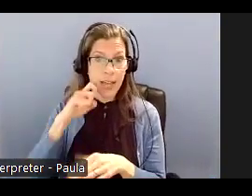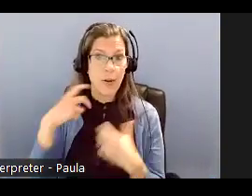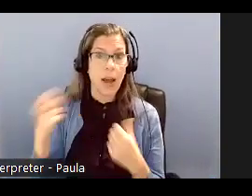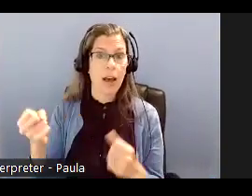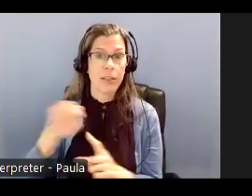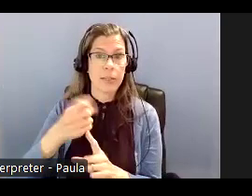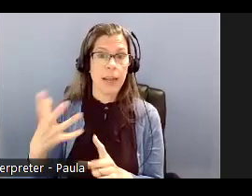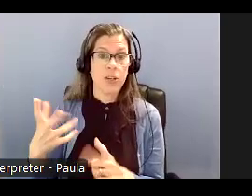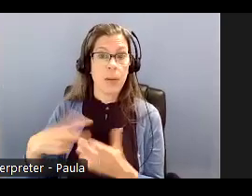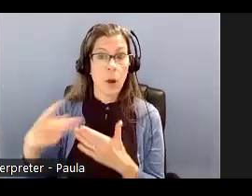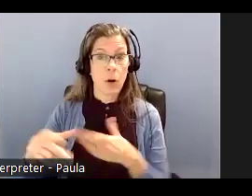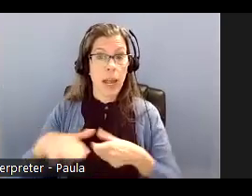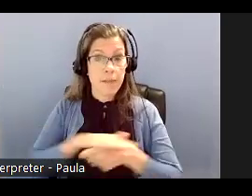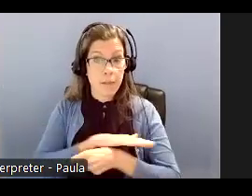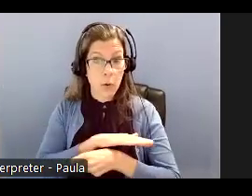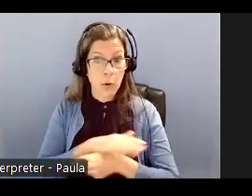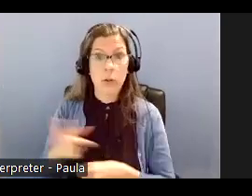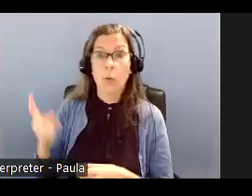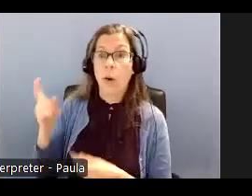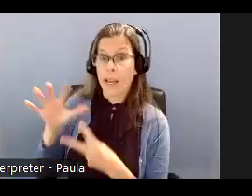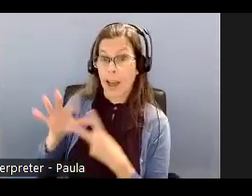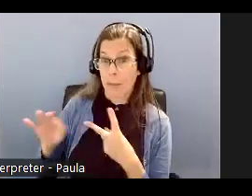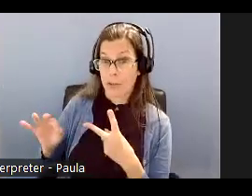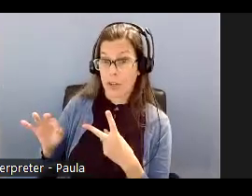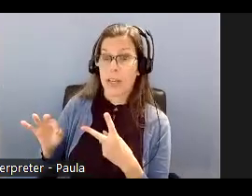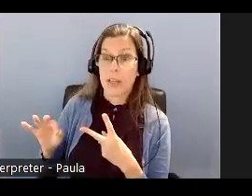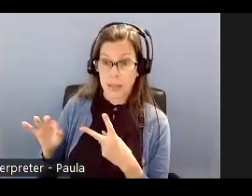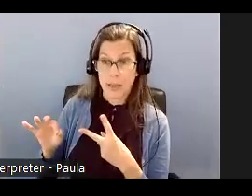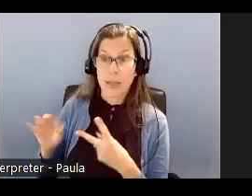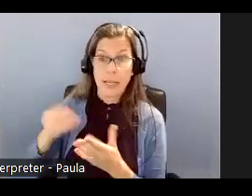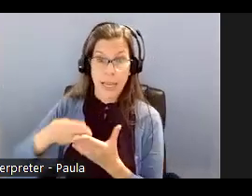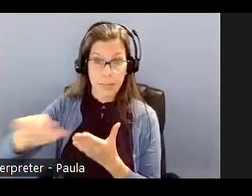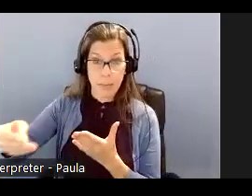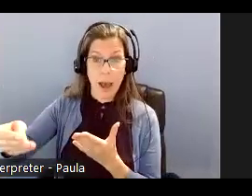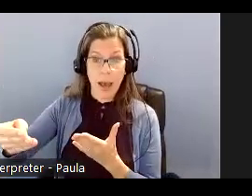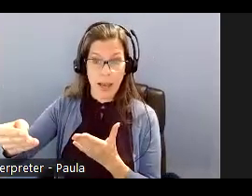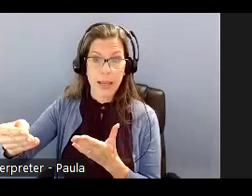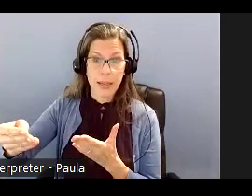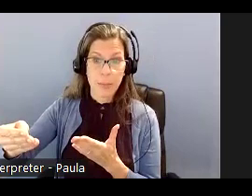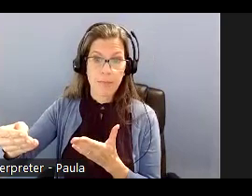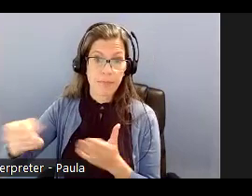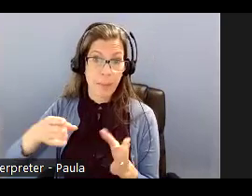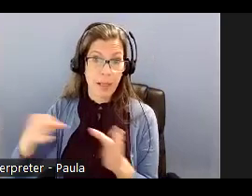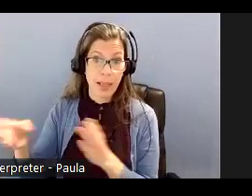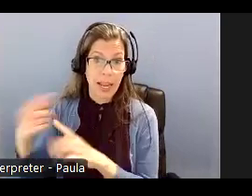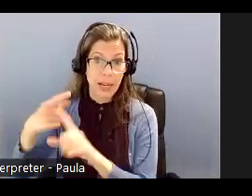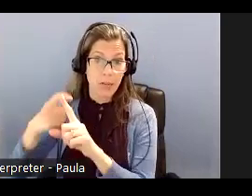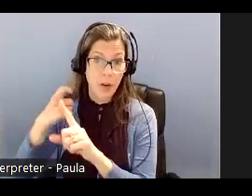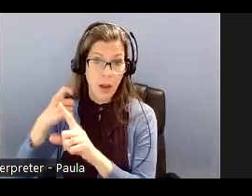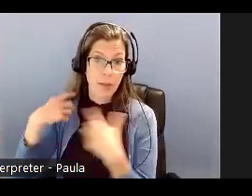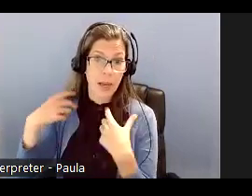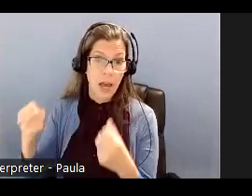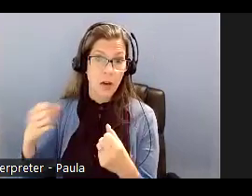is full, one of the options will be to purchase a program, a plan off of the health